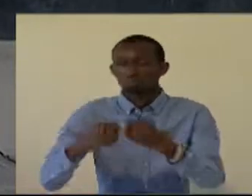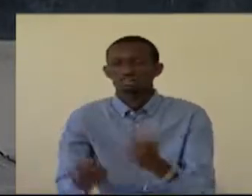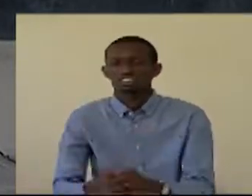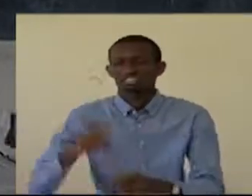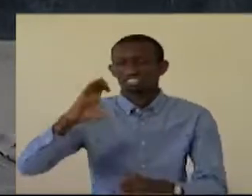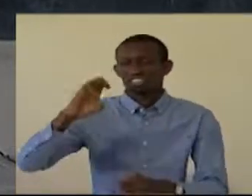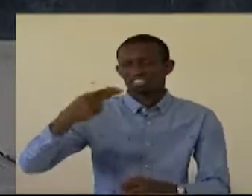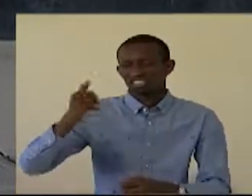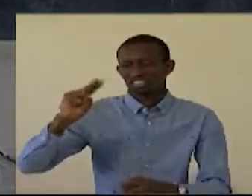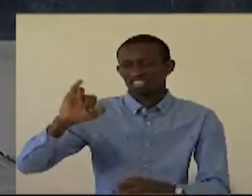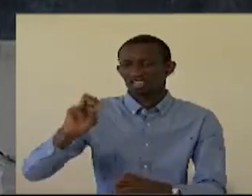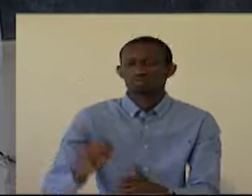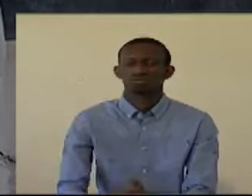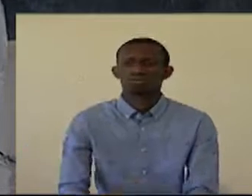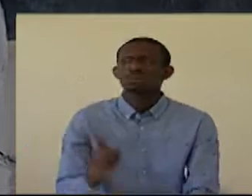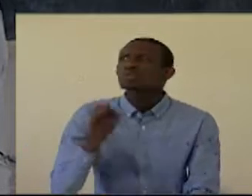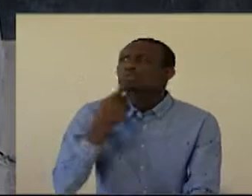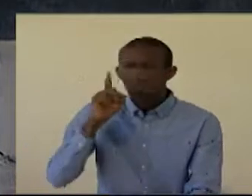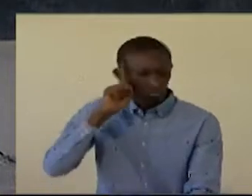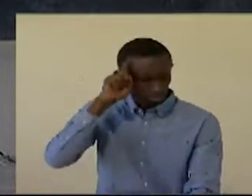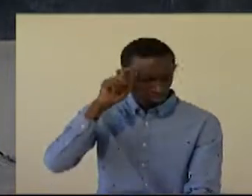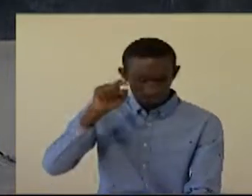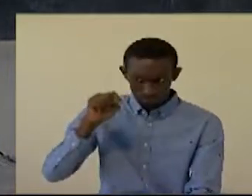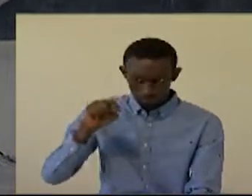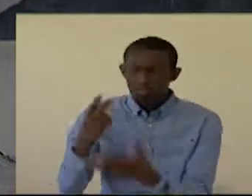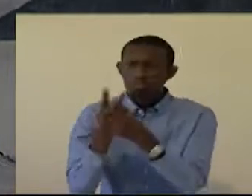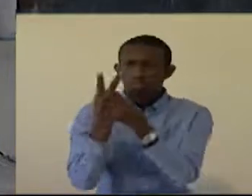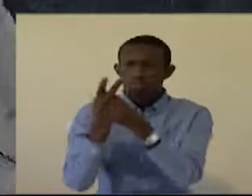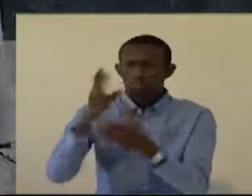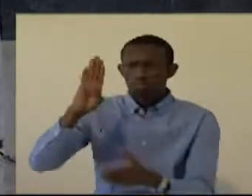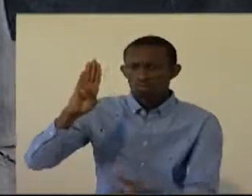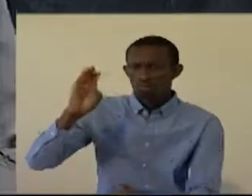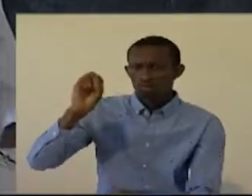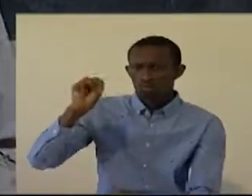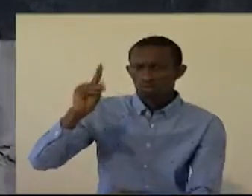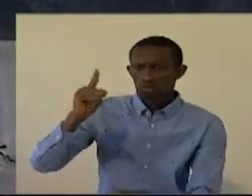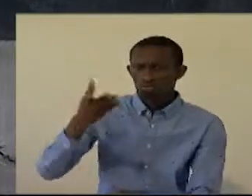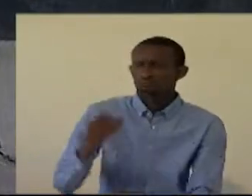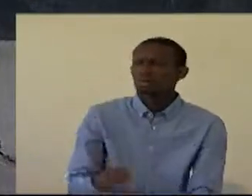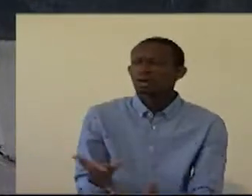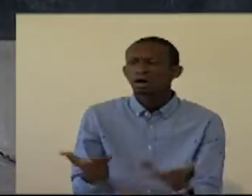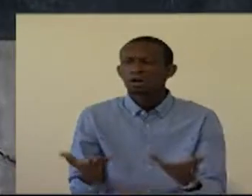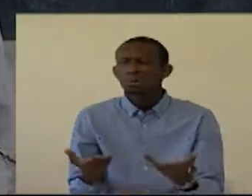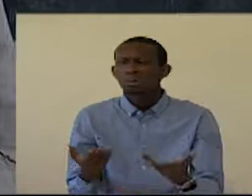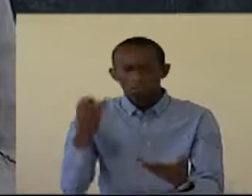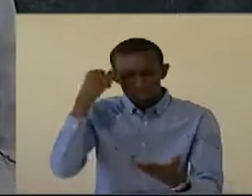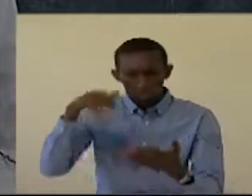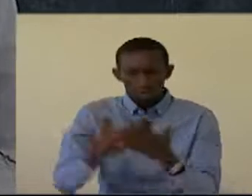that case, we need to create a double bond in this compound. How do we create the double